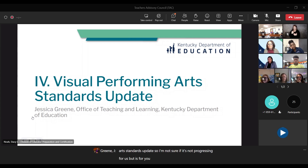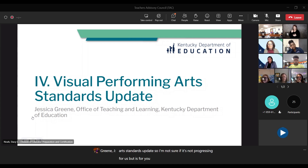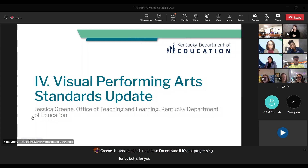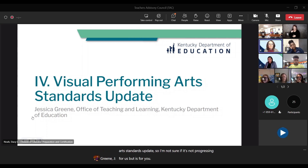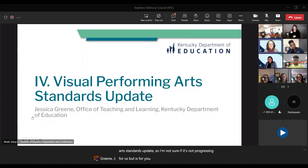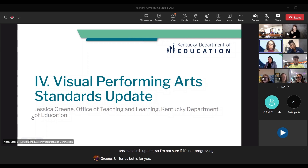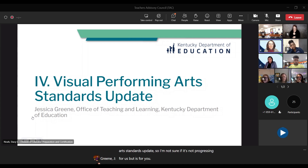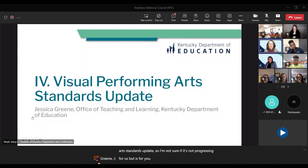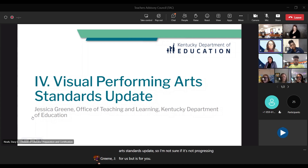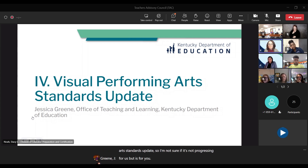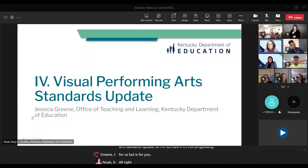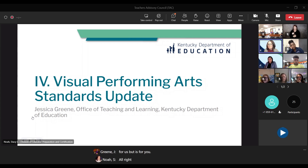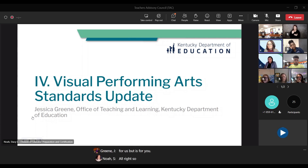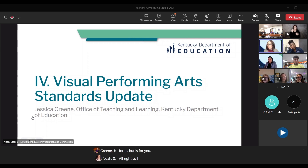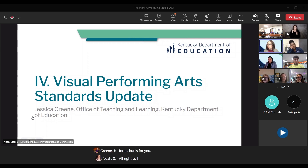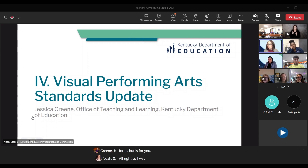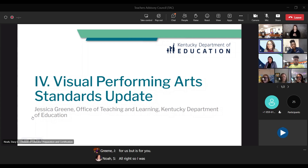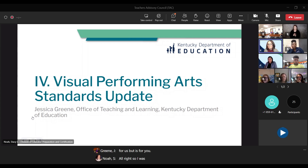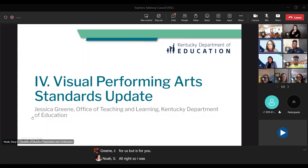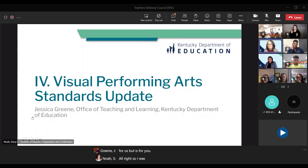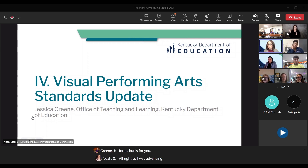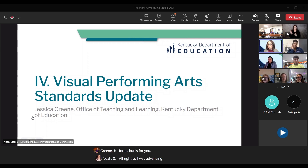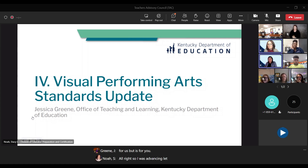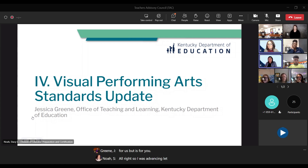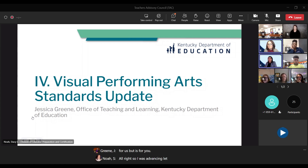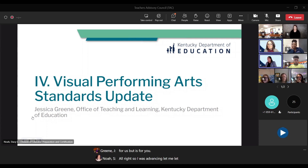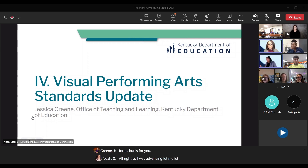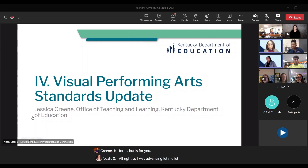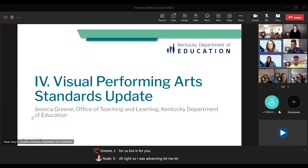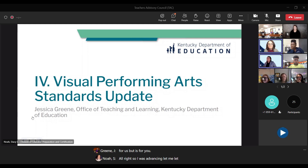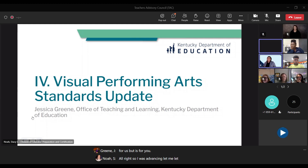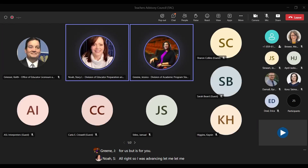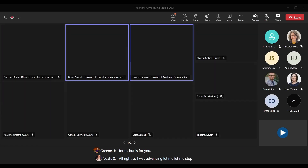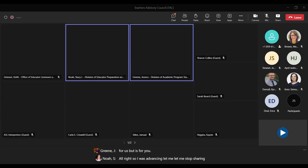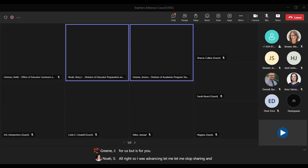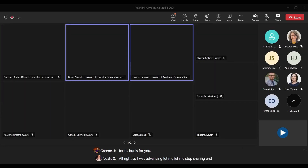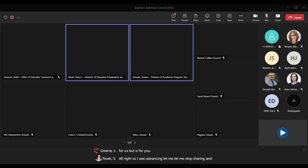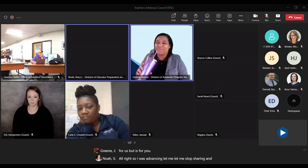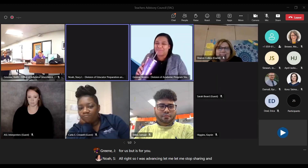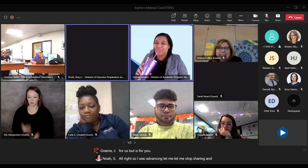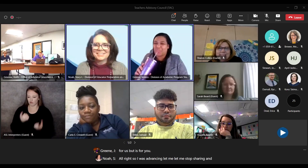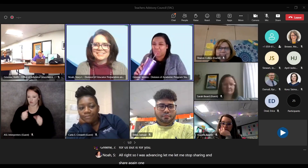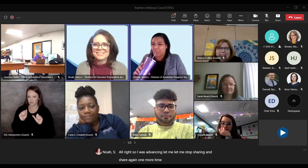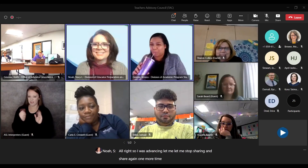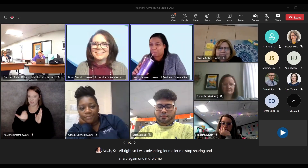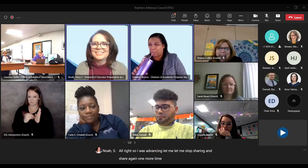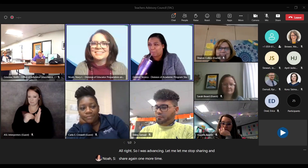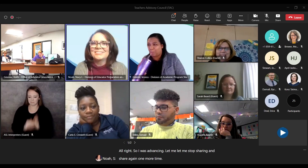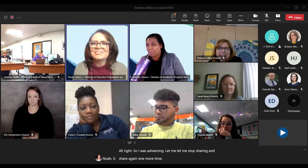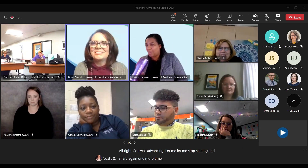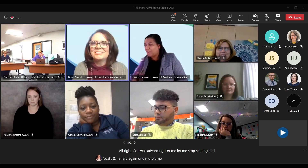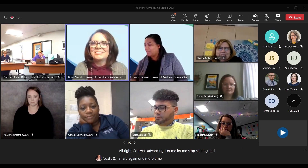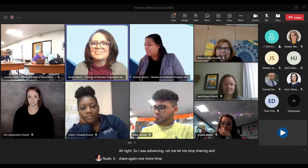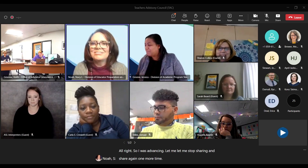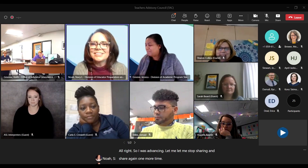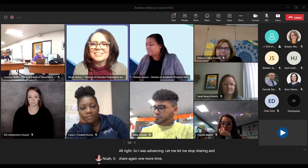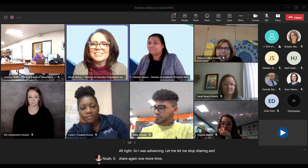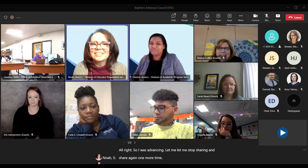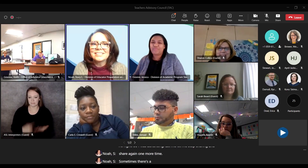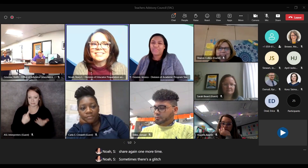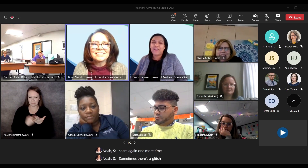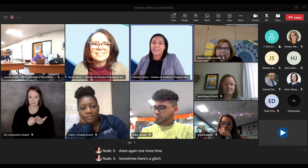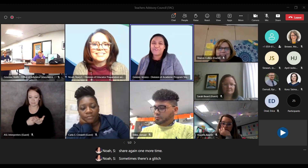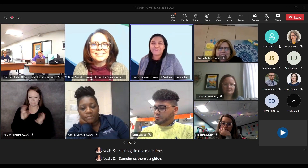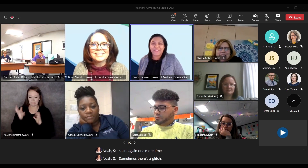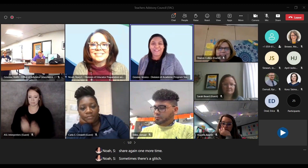All right, so I was advancing. Let me stop sharing and share again one more time. Sometimes there's a glitch.